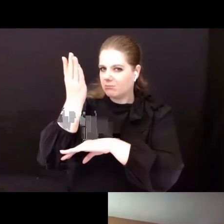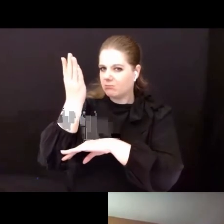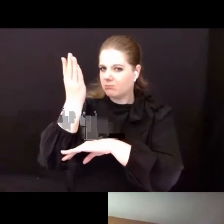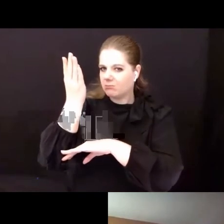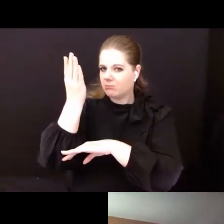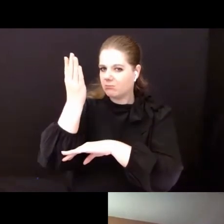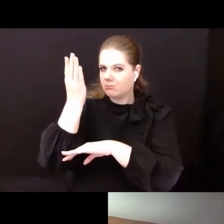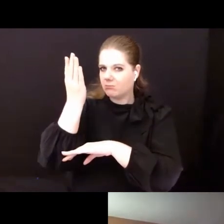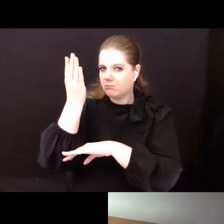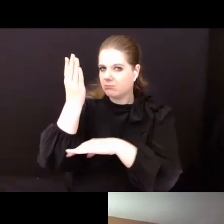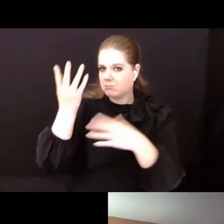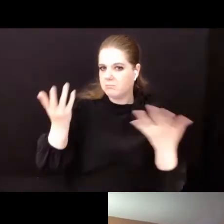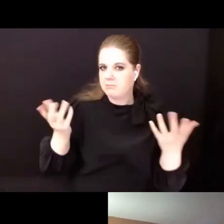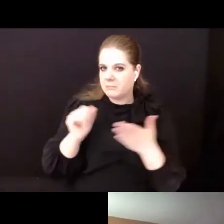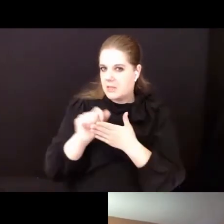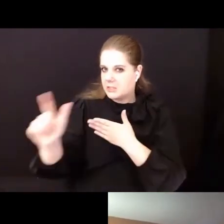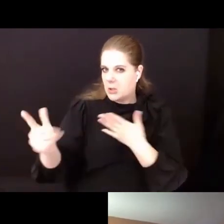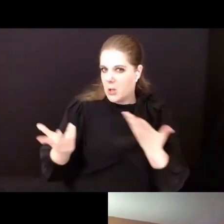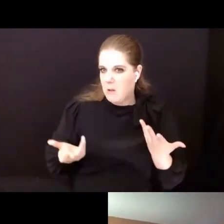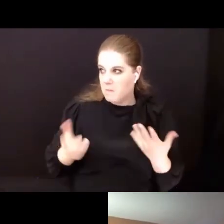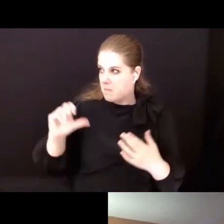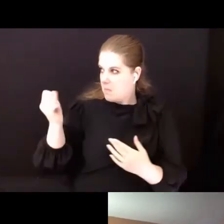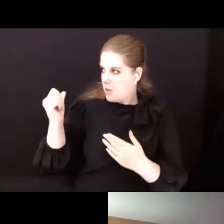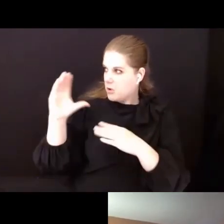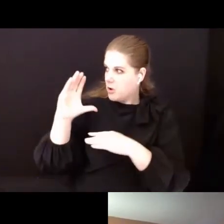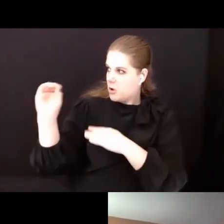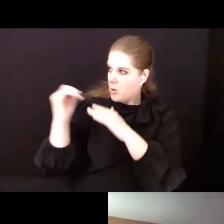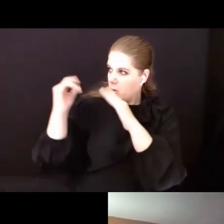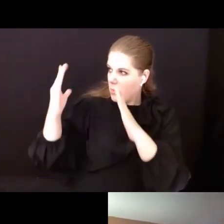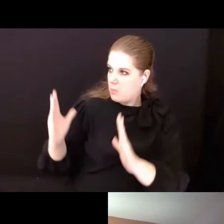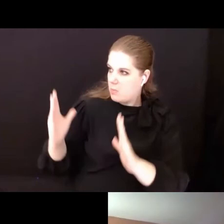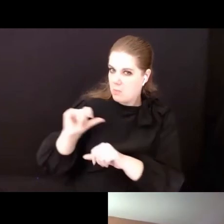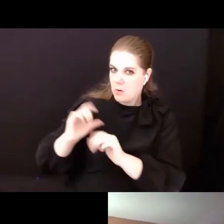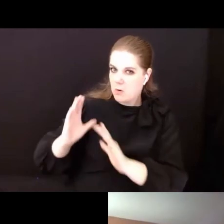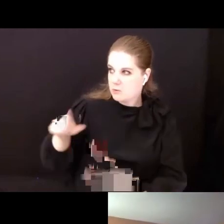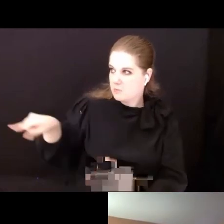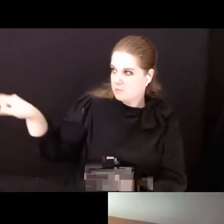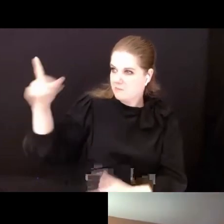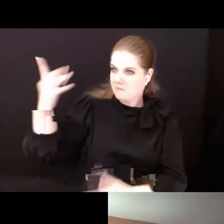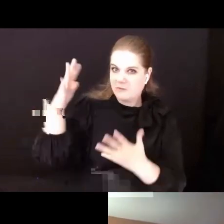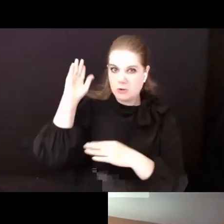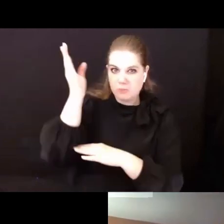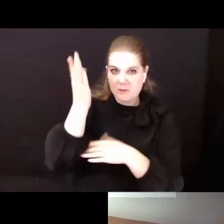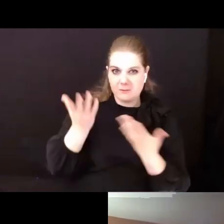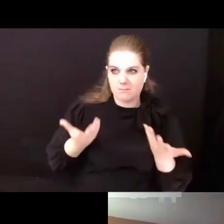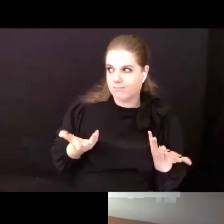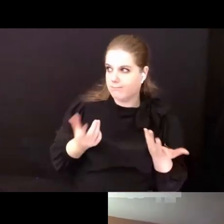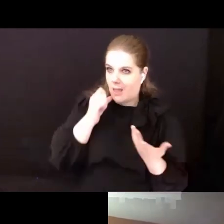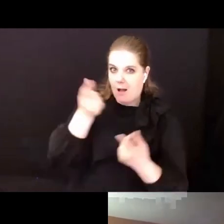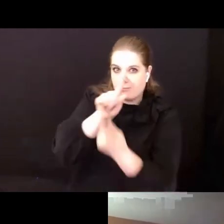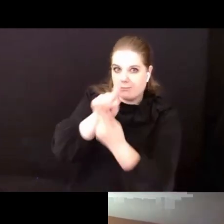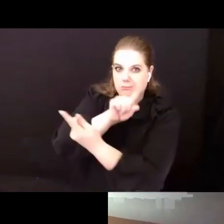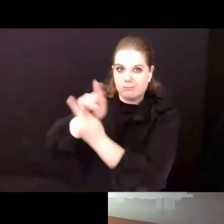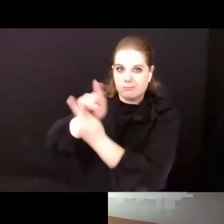like many of my other colleagues have given. And it really diminishes.